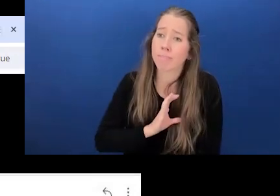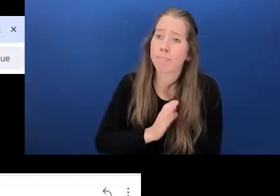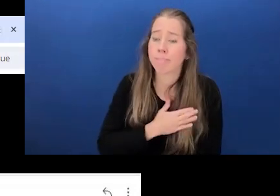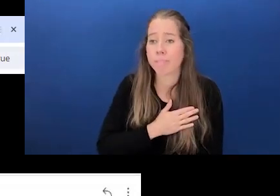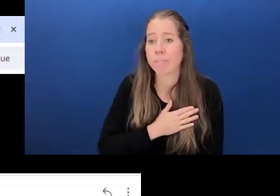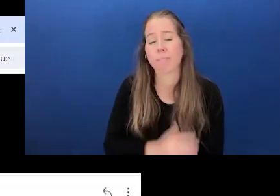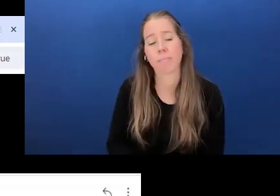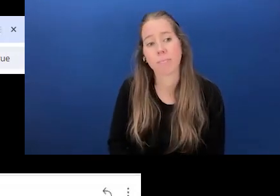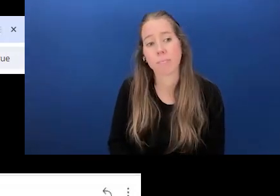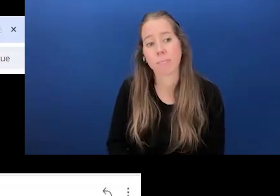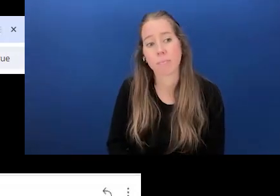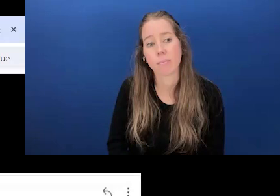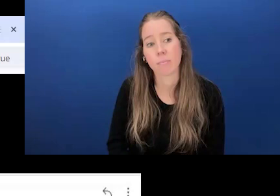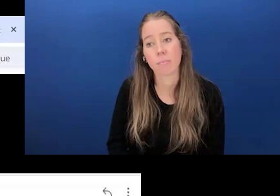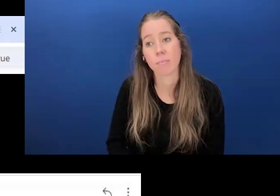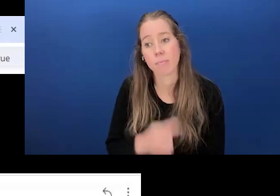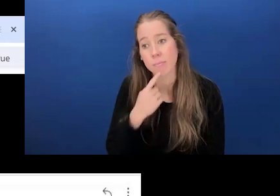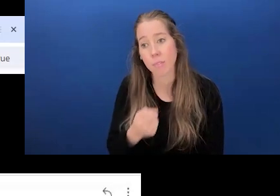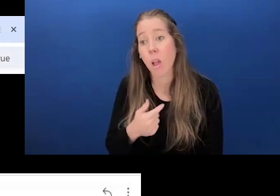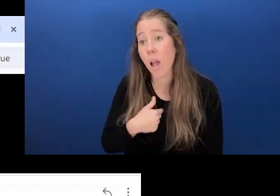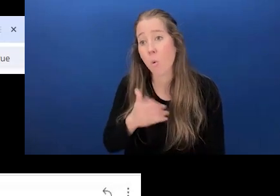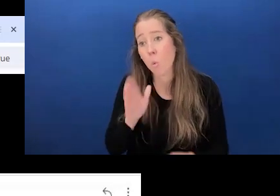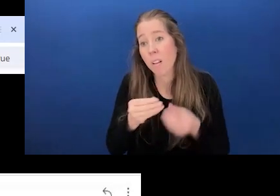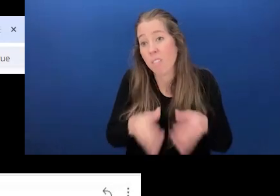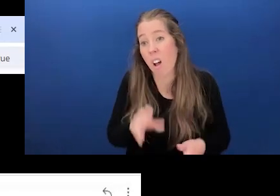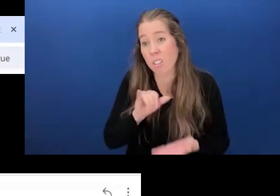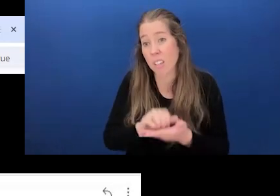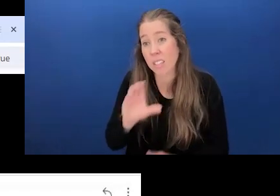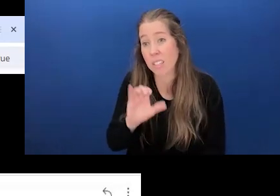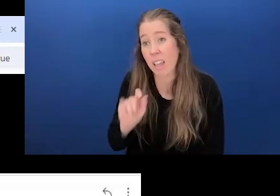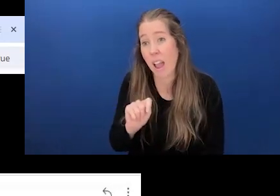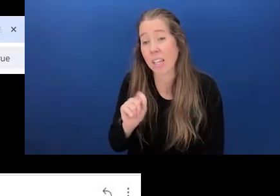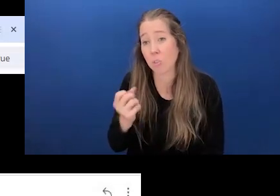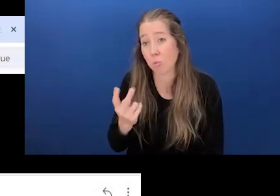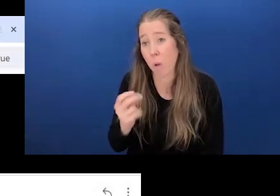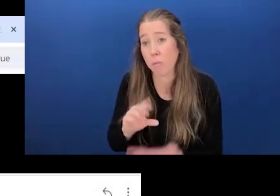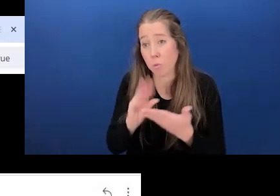have lost the CIT 12 student, probably if I didn't even